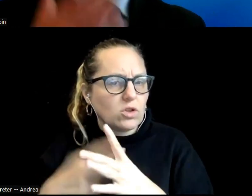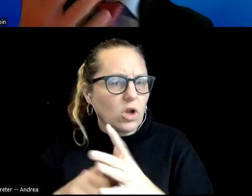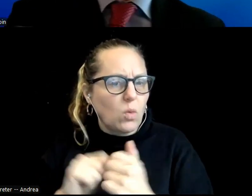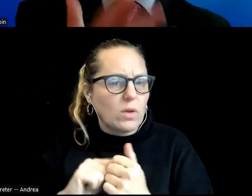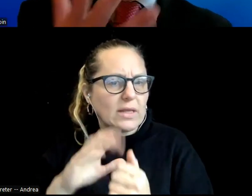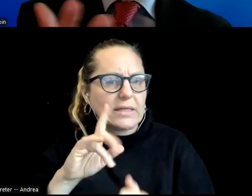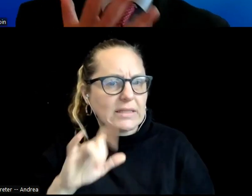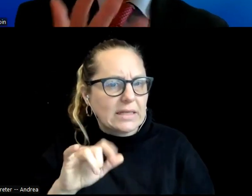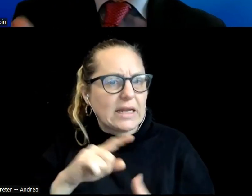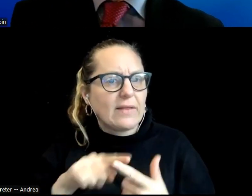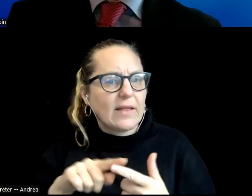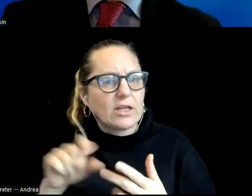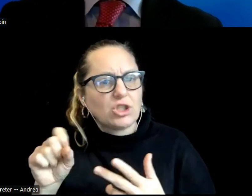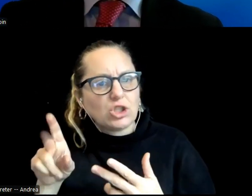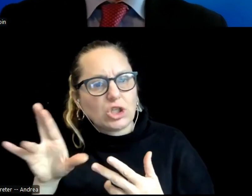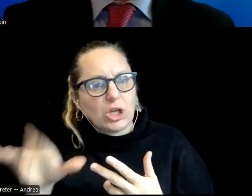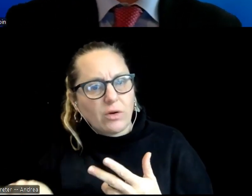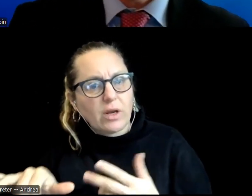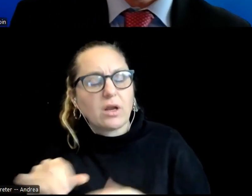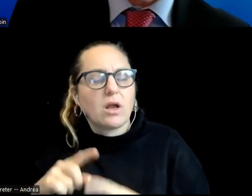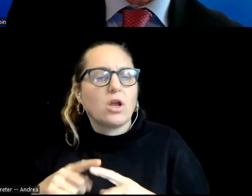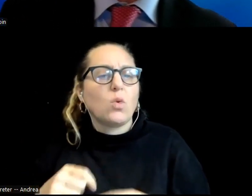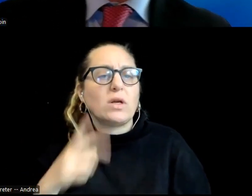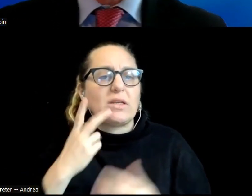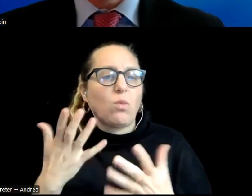Scherry. What would you want to see from the student?